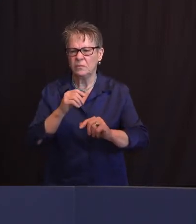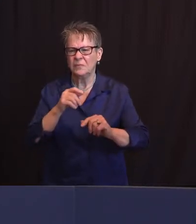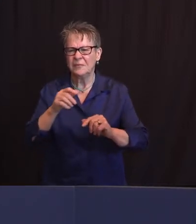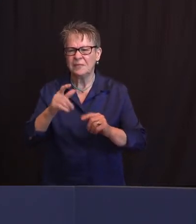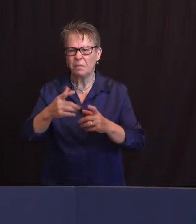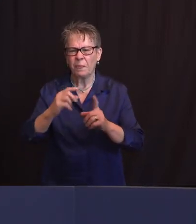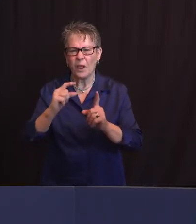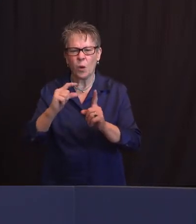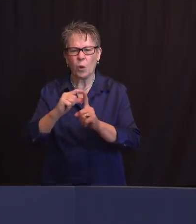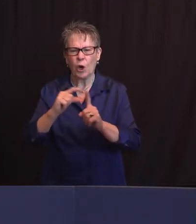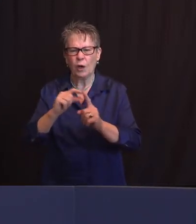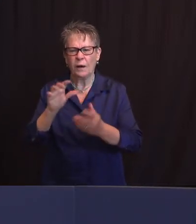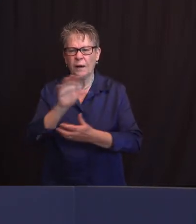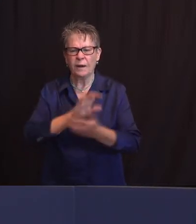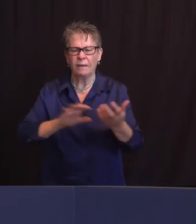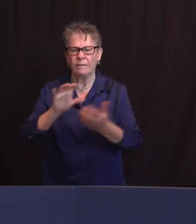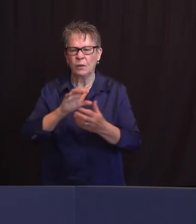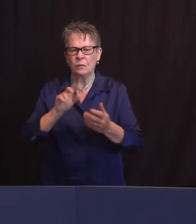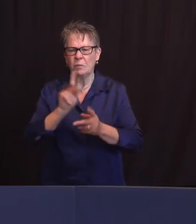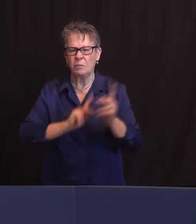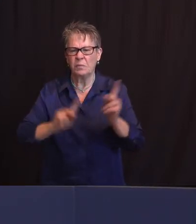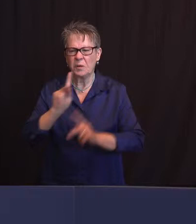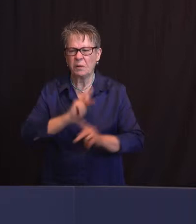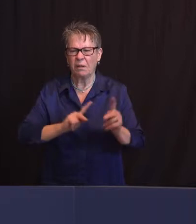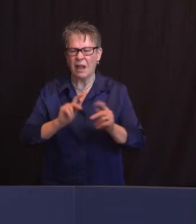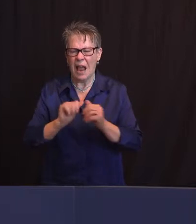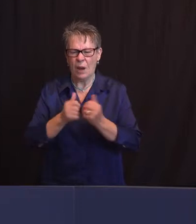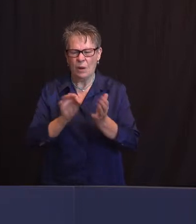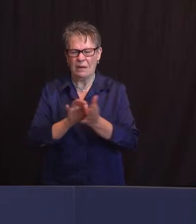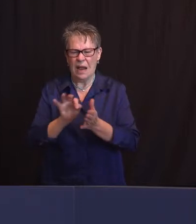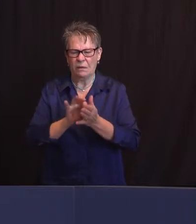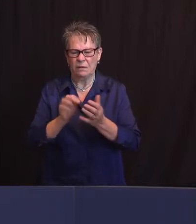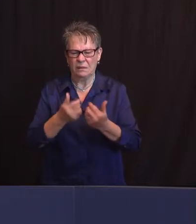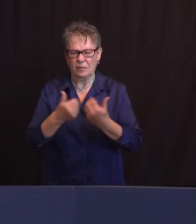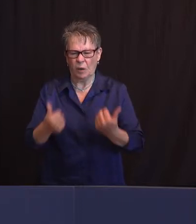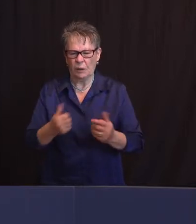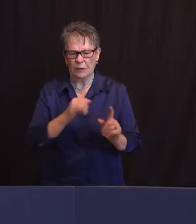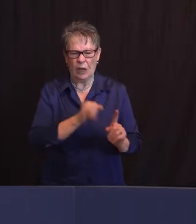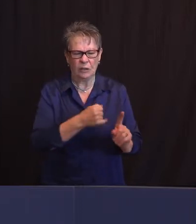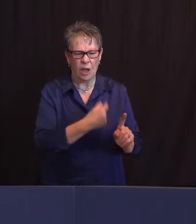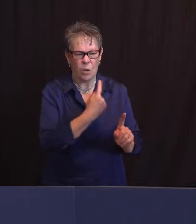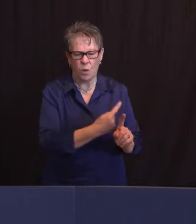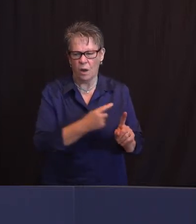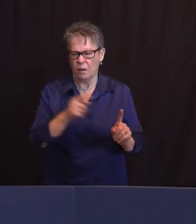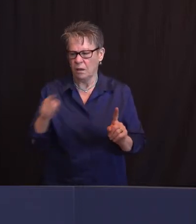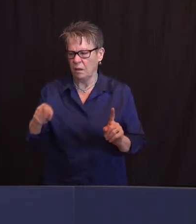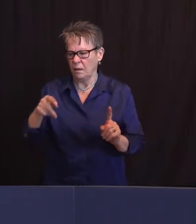I have to look at it. It's counted separately, though. I know all our internal reports, it's counted separately.